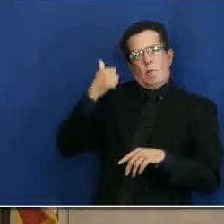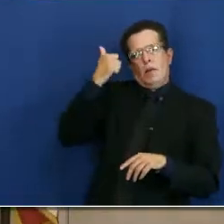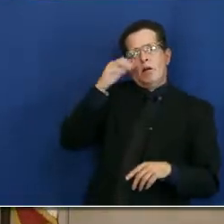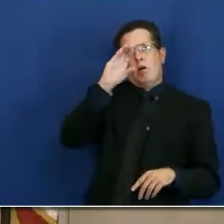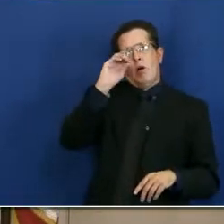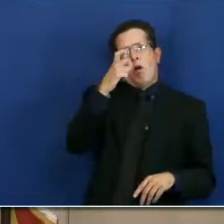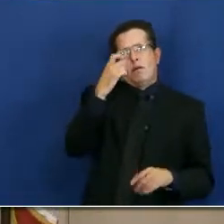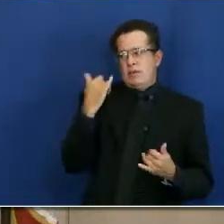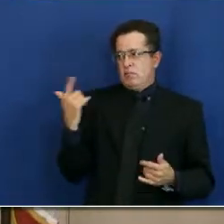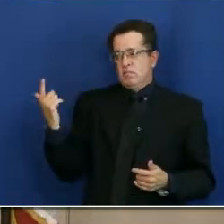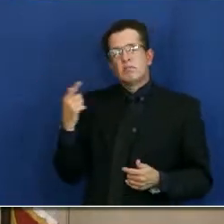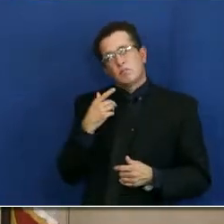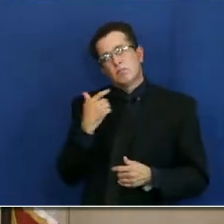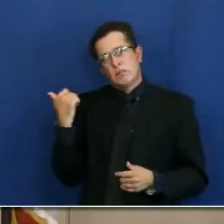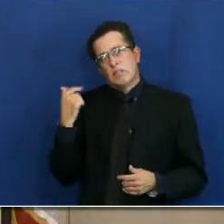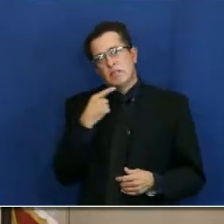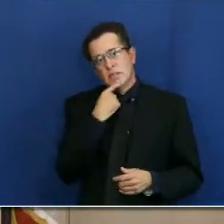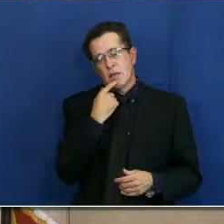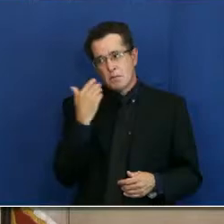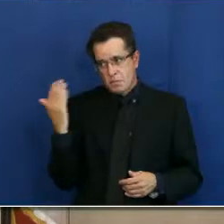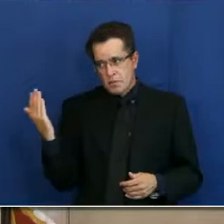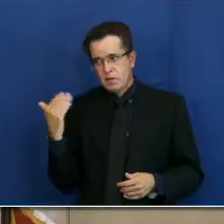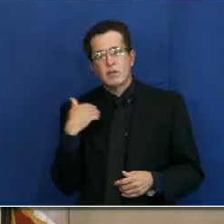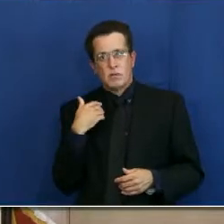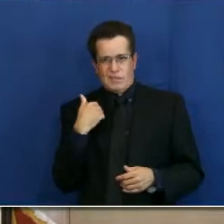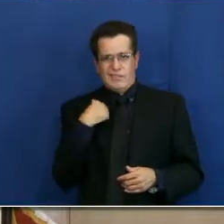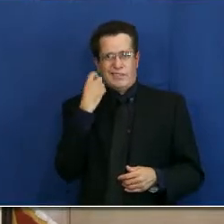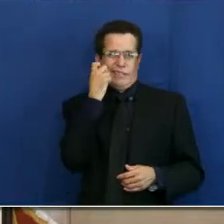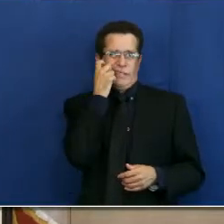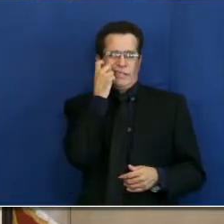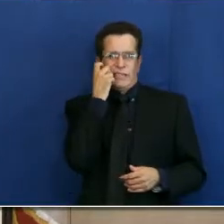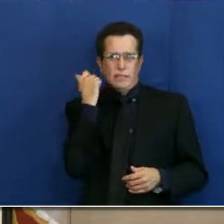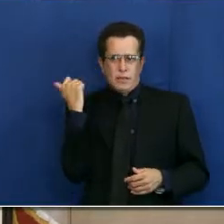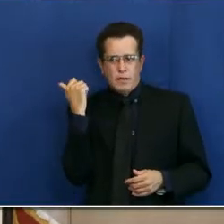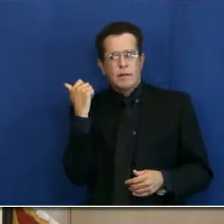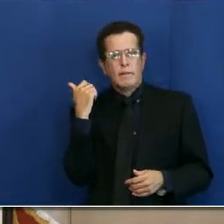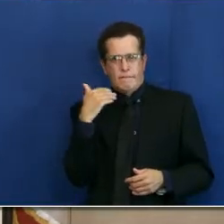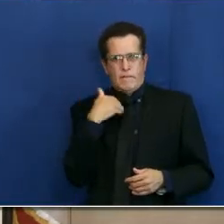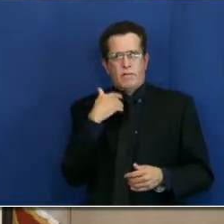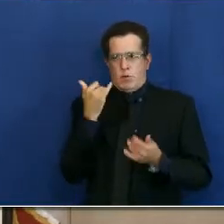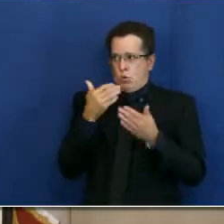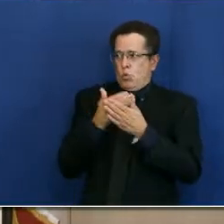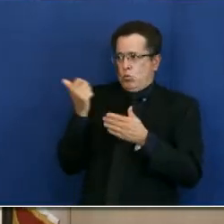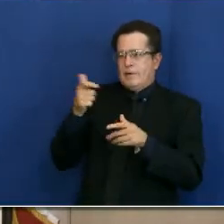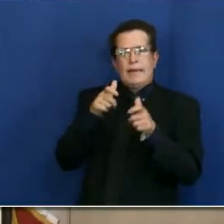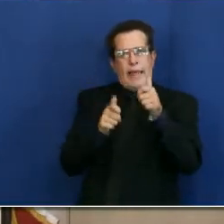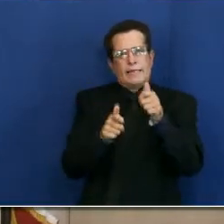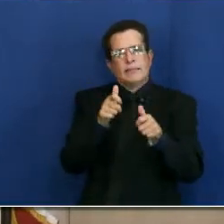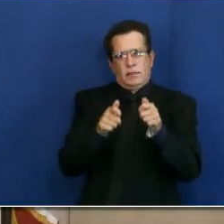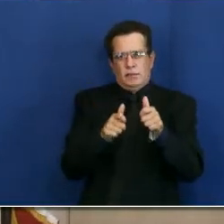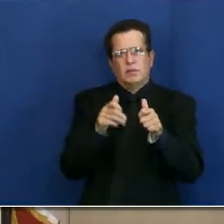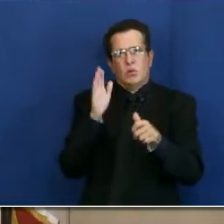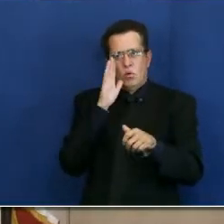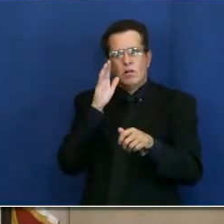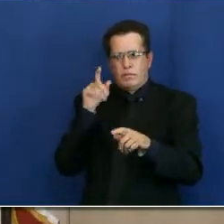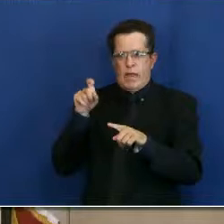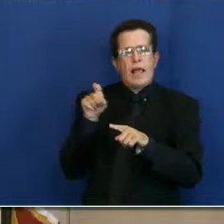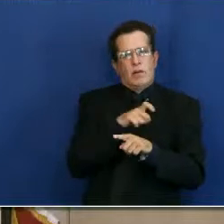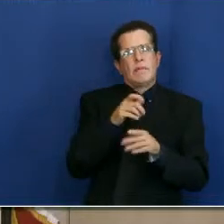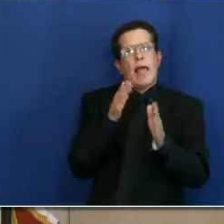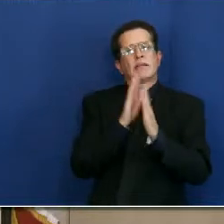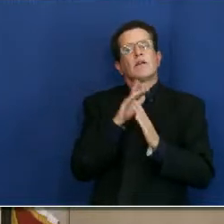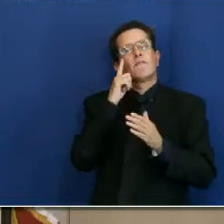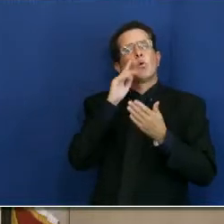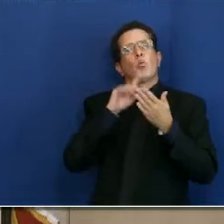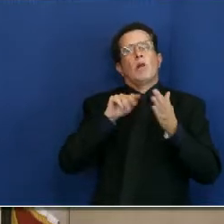Yeah, Paul, thank you for that question. We actually had a upcoming text question that was asking for the statistics, and